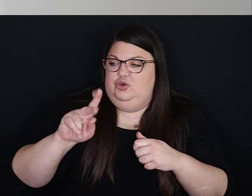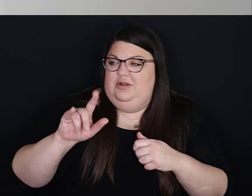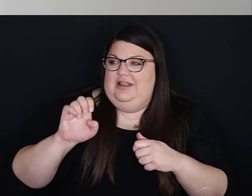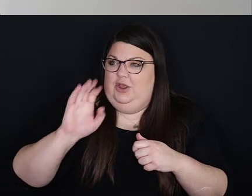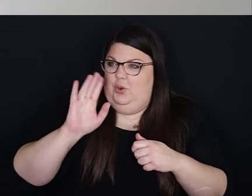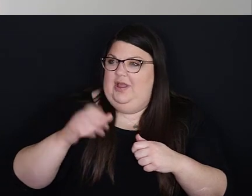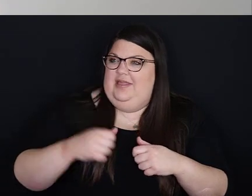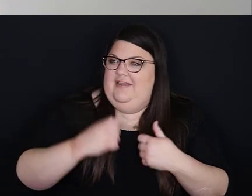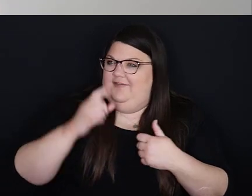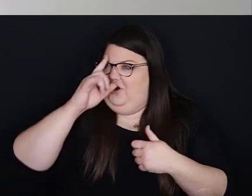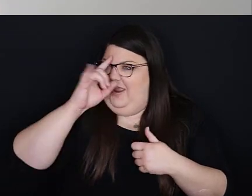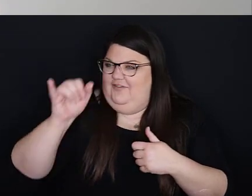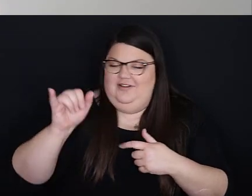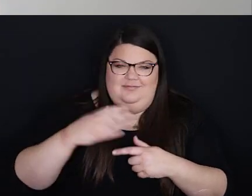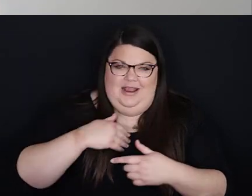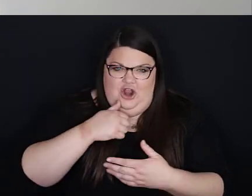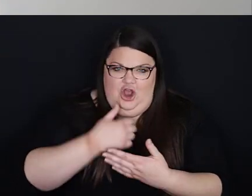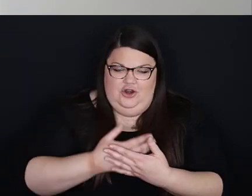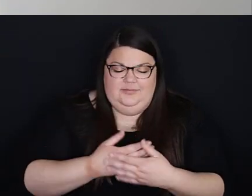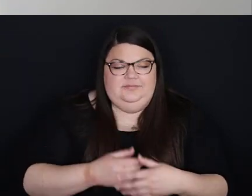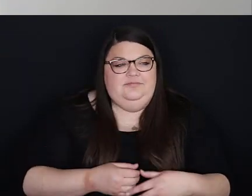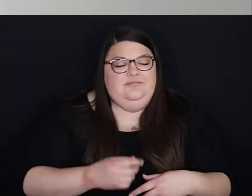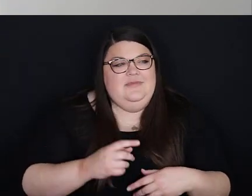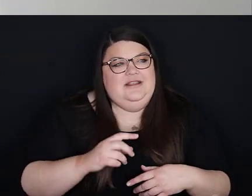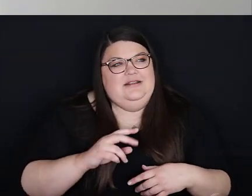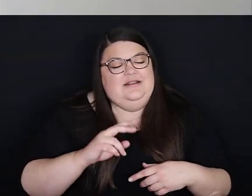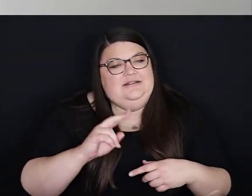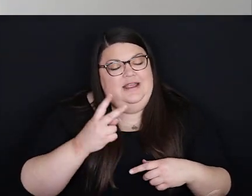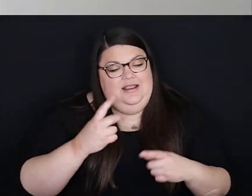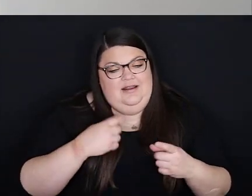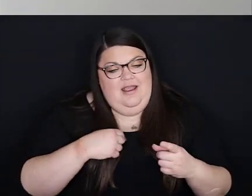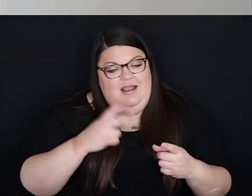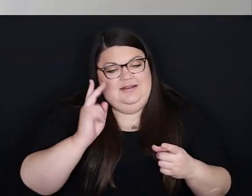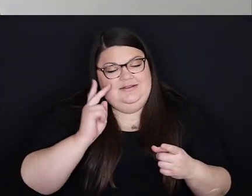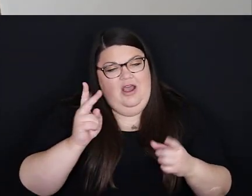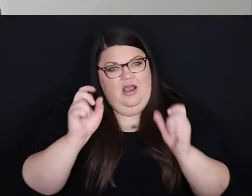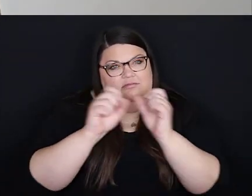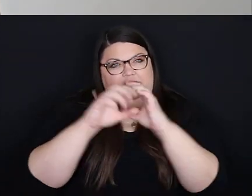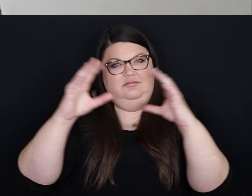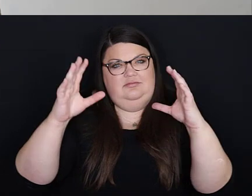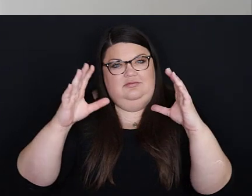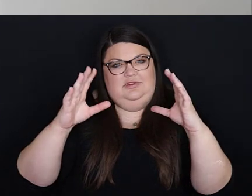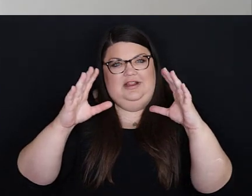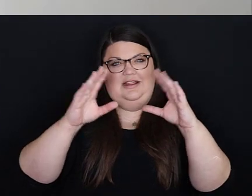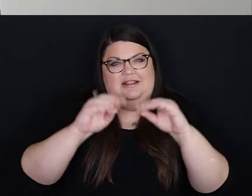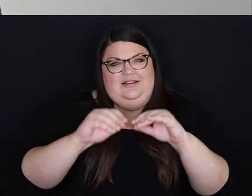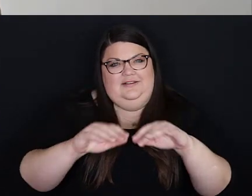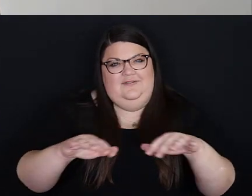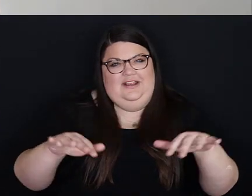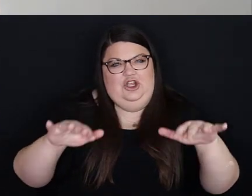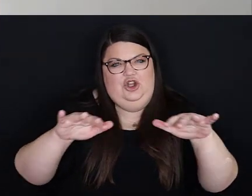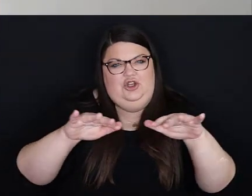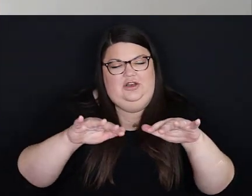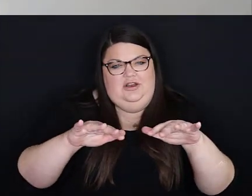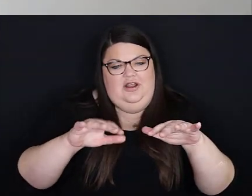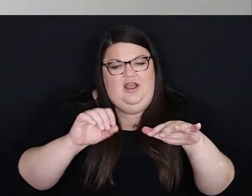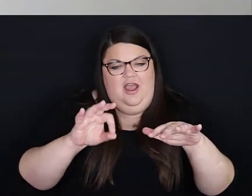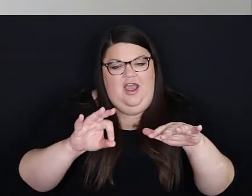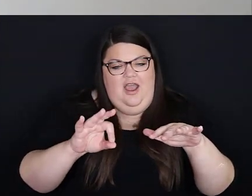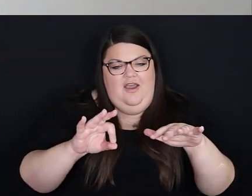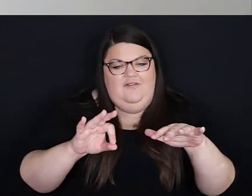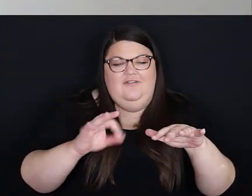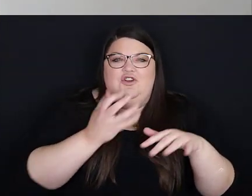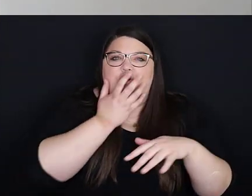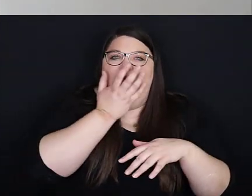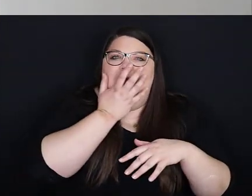daughter, Julie. And then I saw this field of